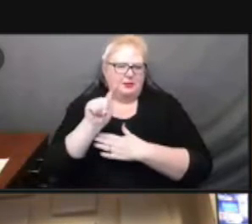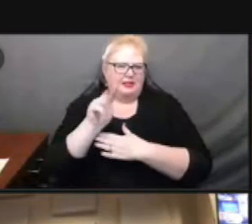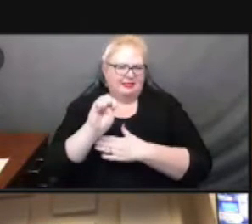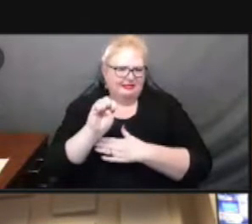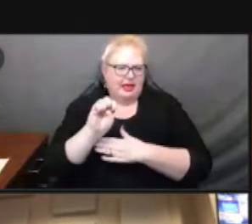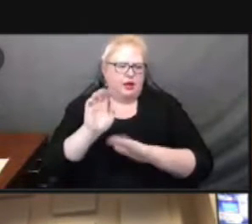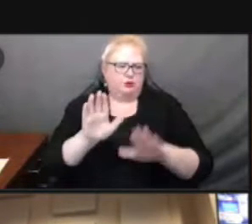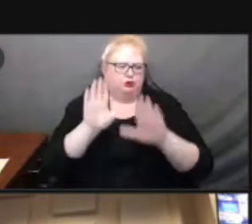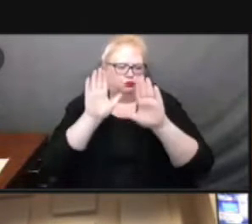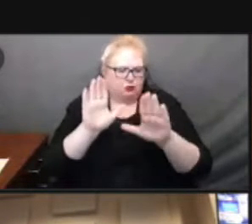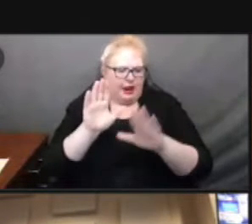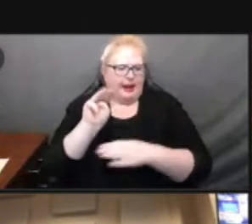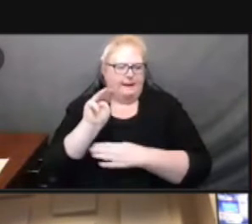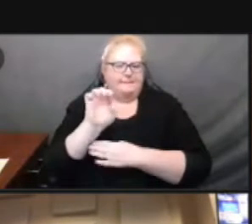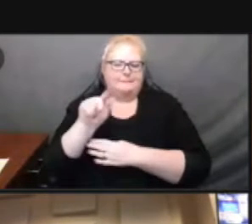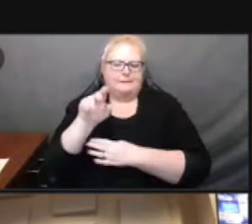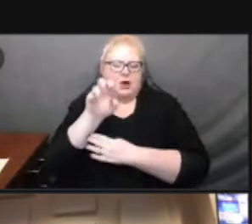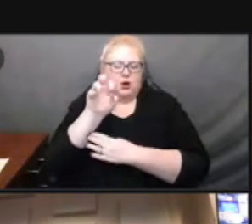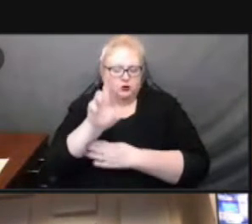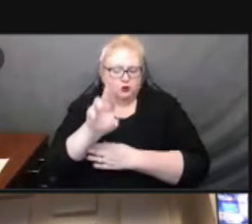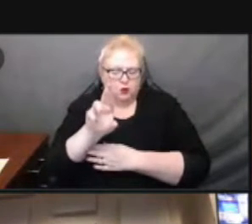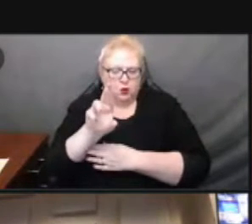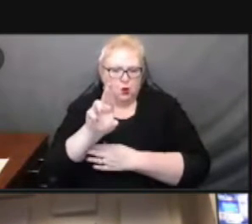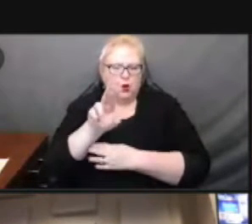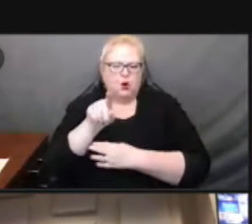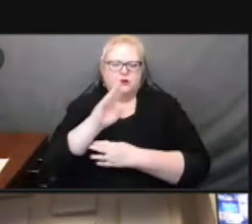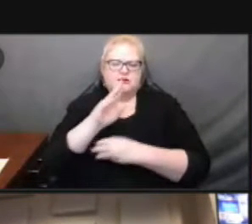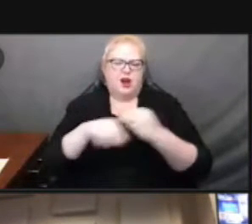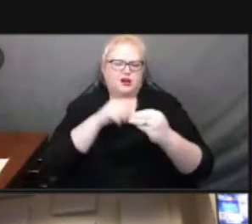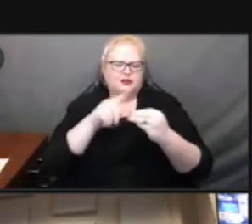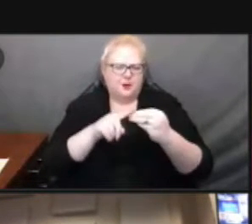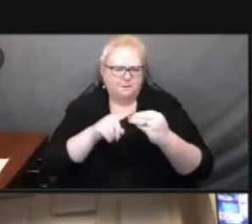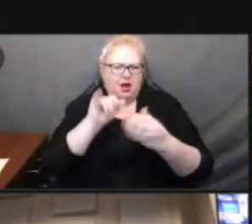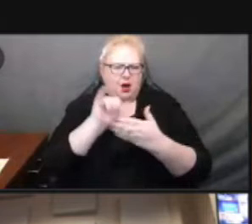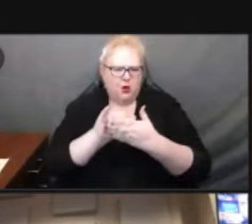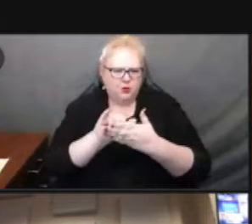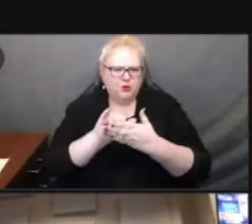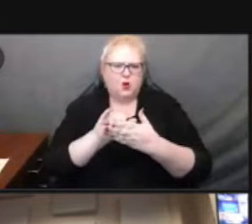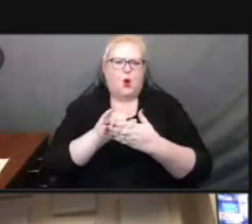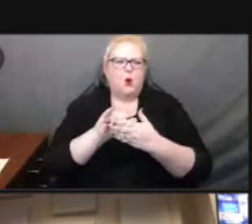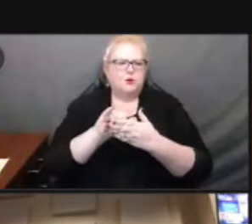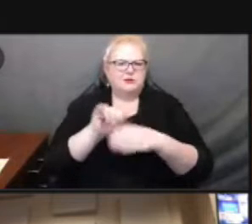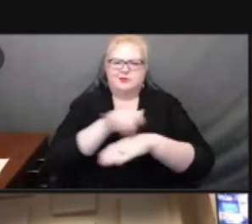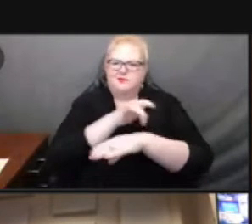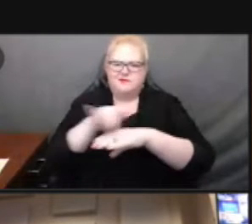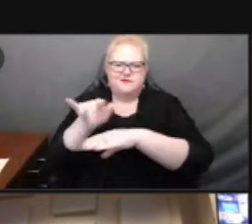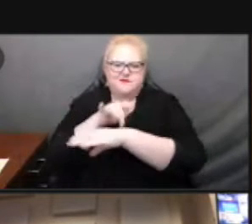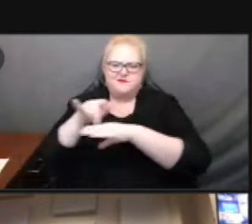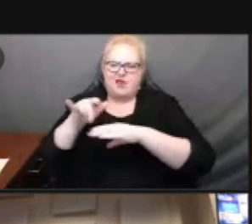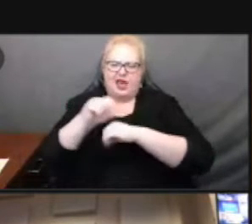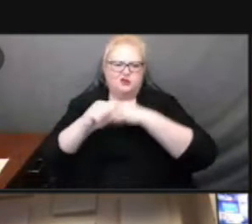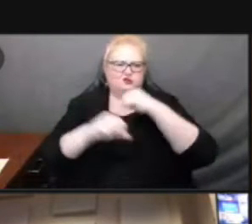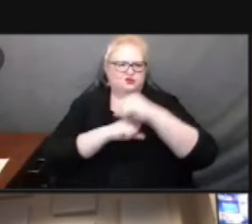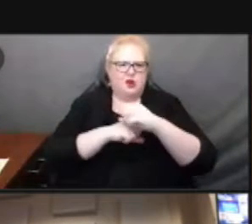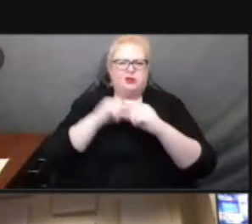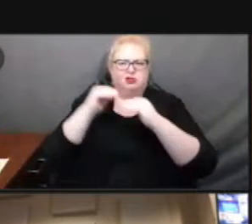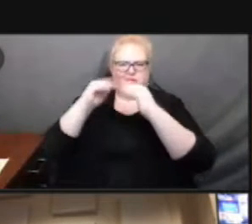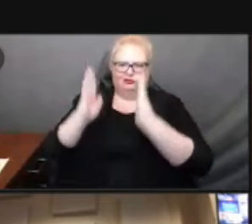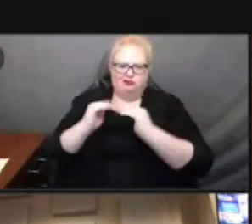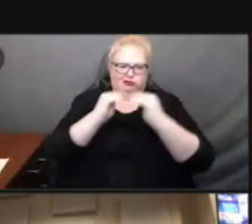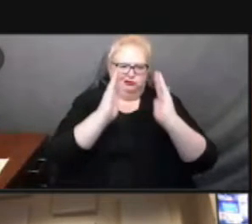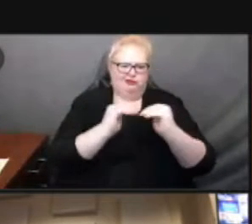we always talked about the disproportionate number of vacant structures in Ward 1 and Ward 2